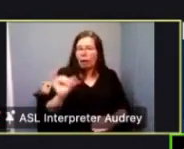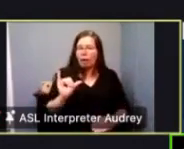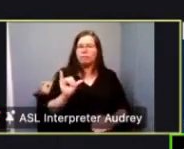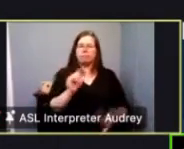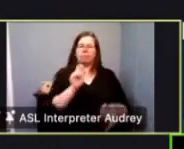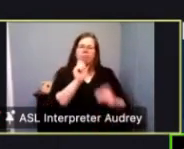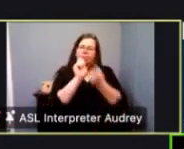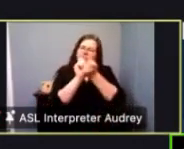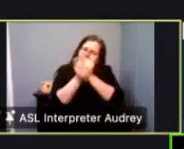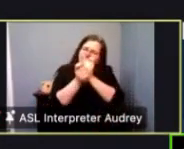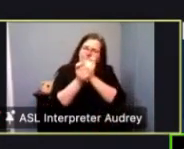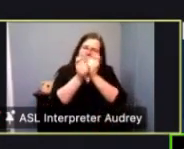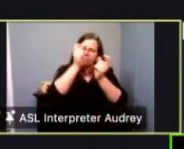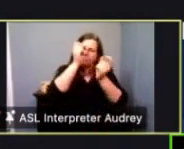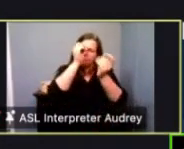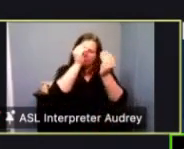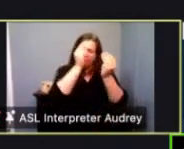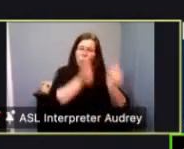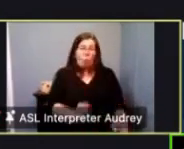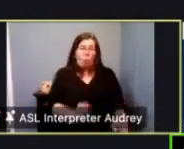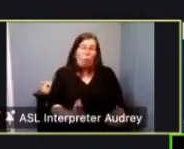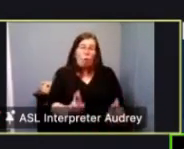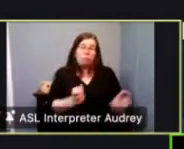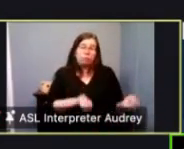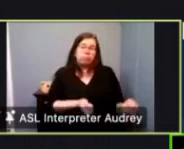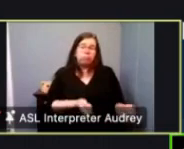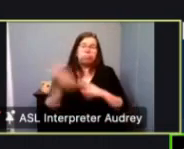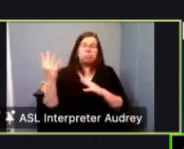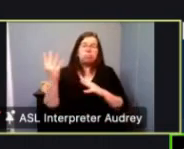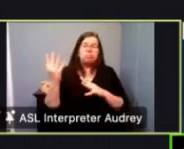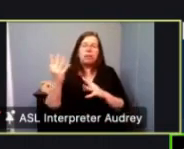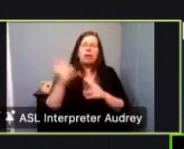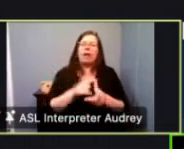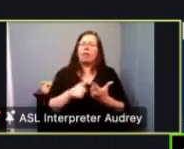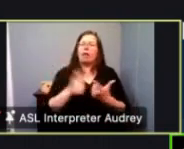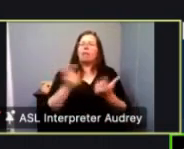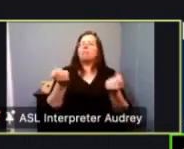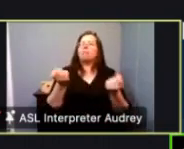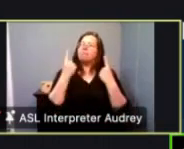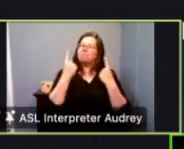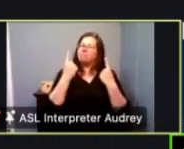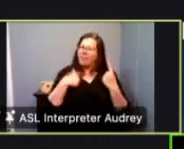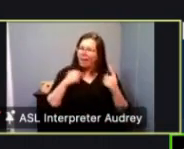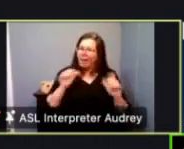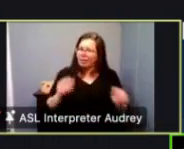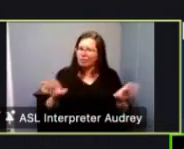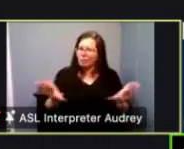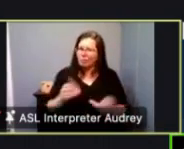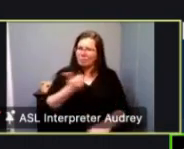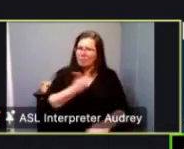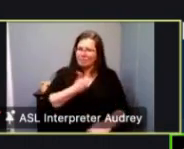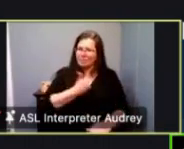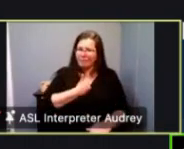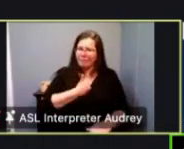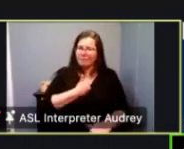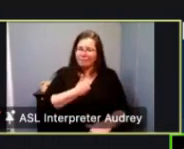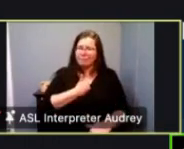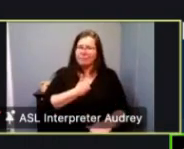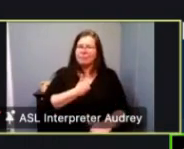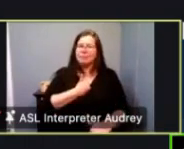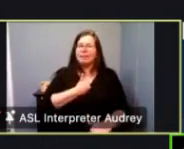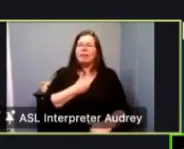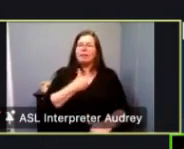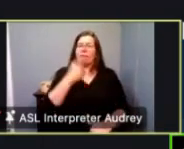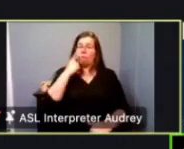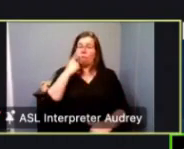rewrote them, revised them, or threw them away entirely. And then I realized that I could apply the same thing to my own life, not only in terms